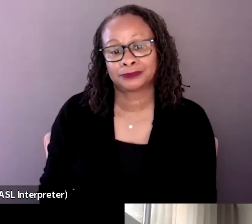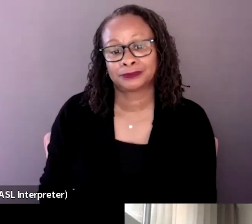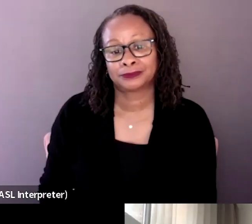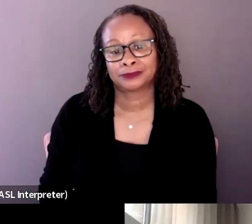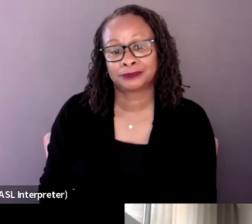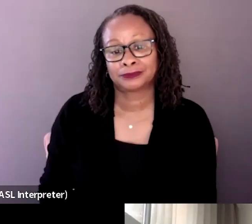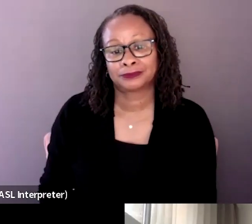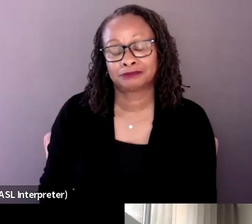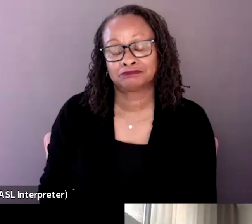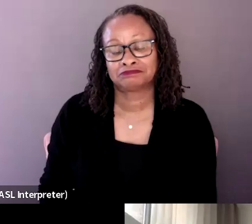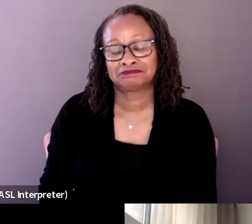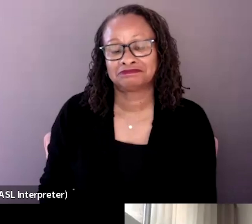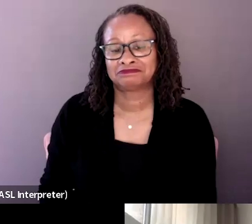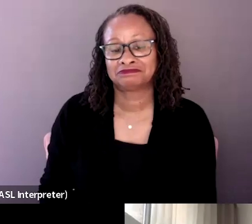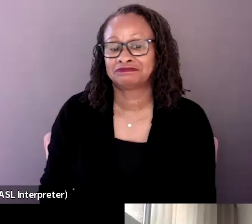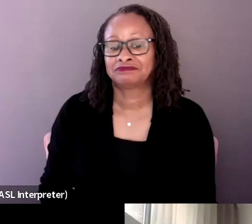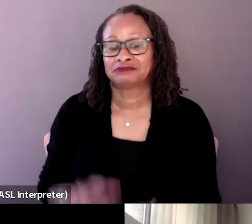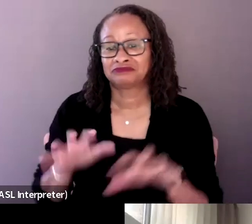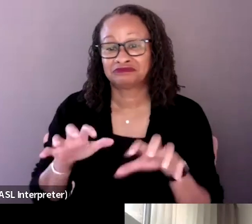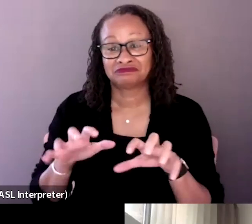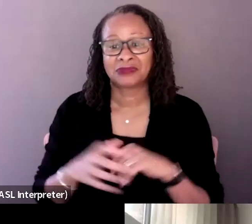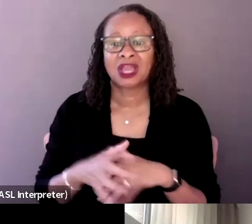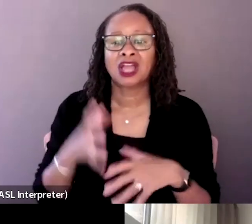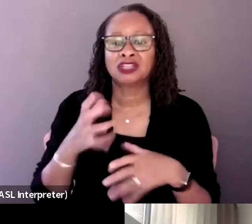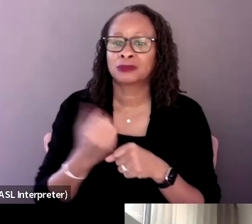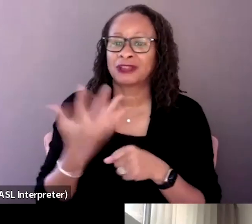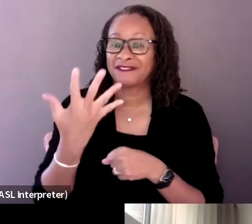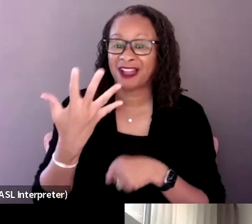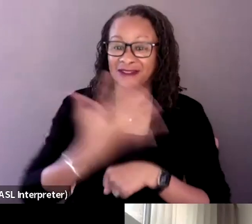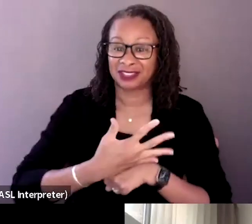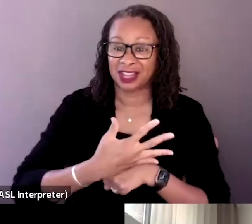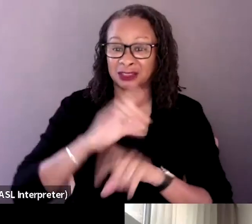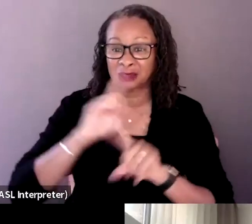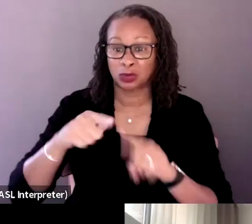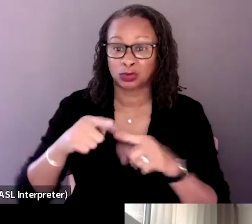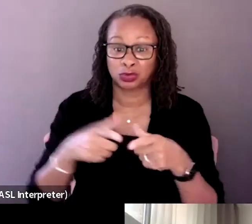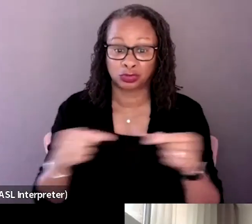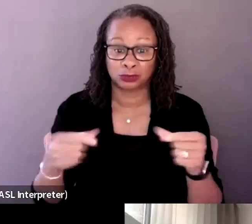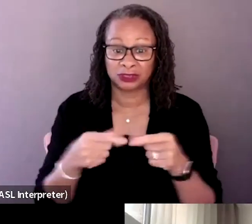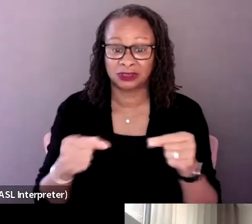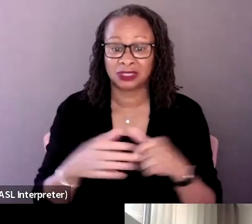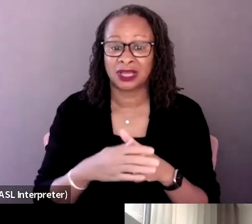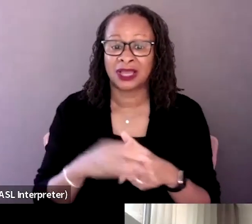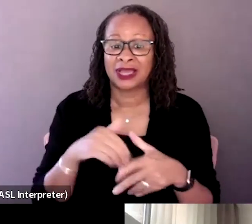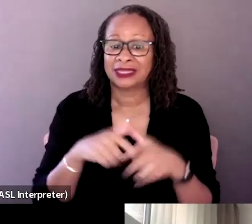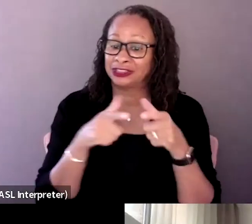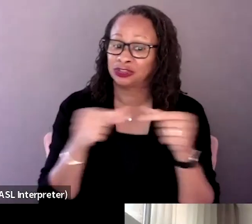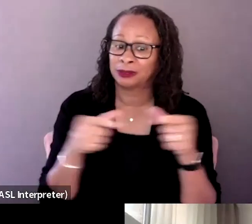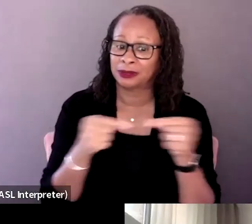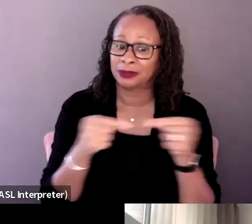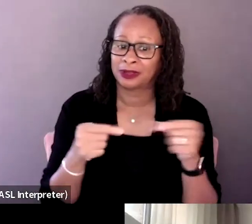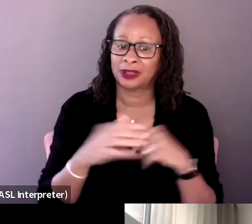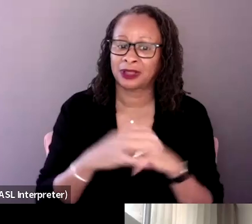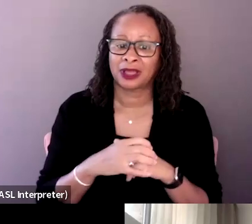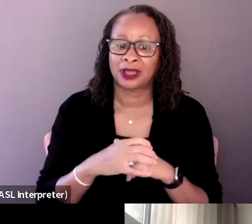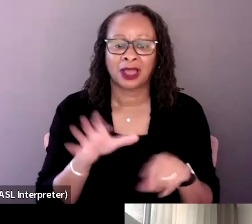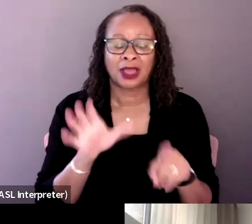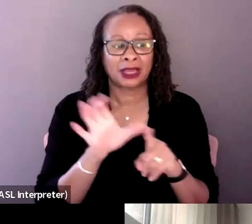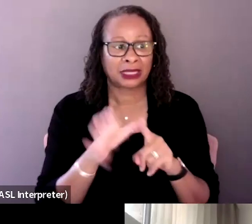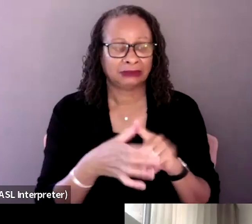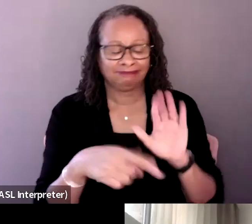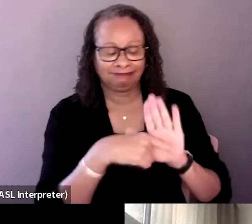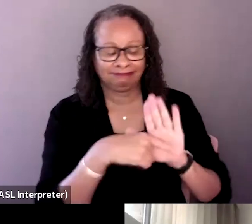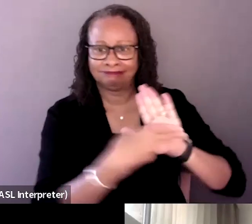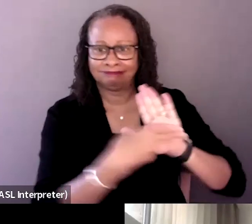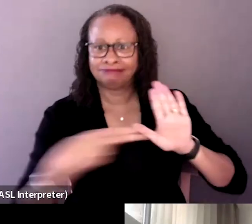it took me 5 days to go to police. In Japan, we have quite the culture of stigma